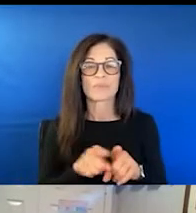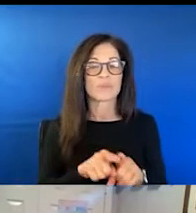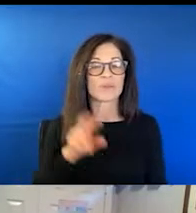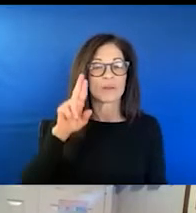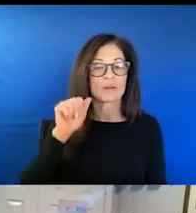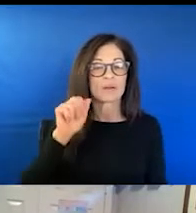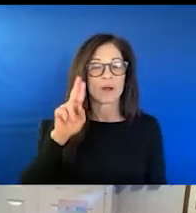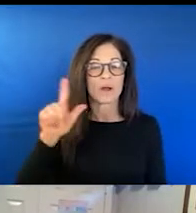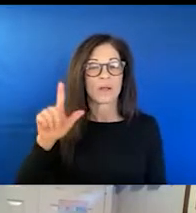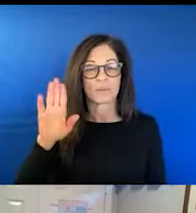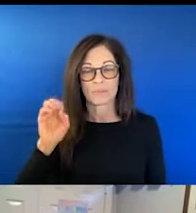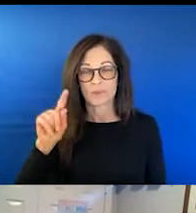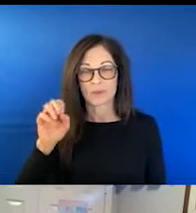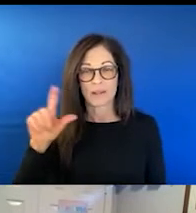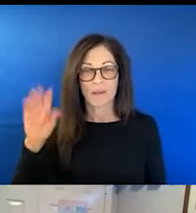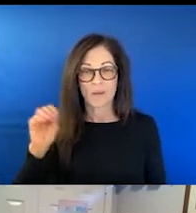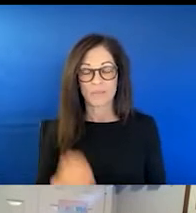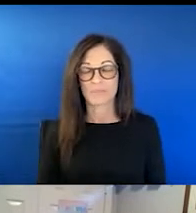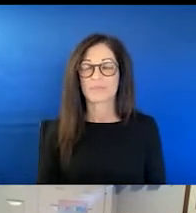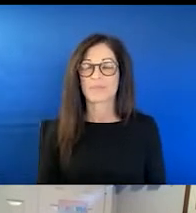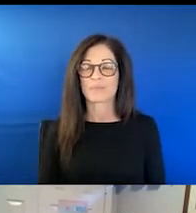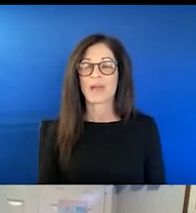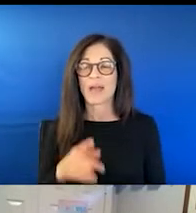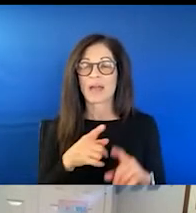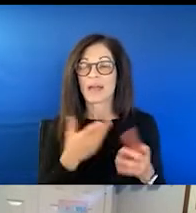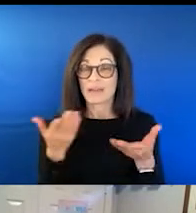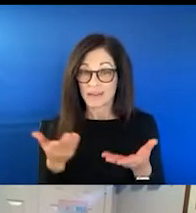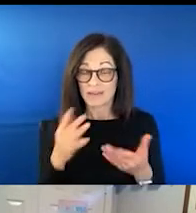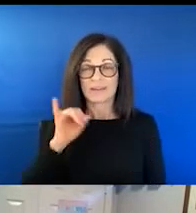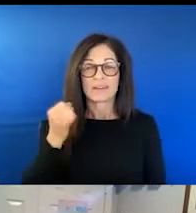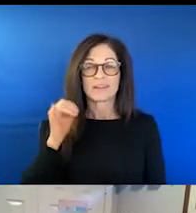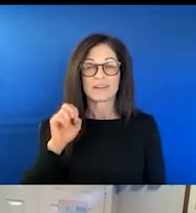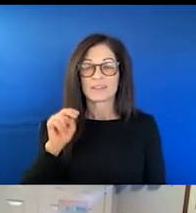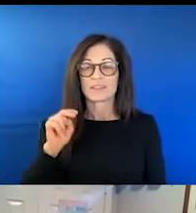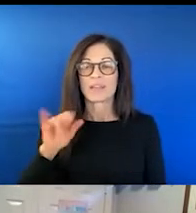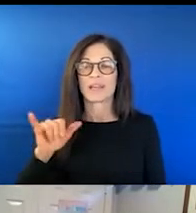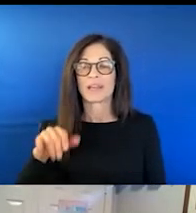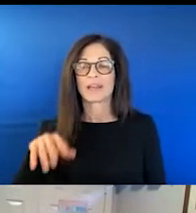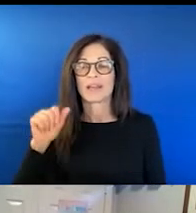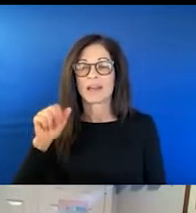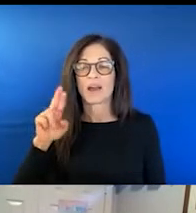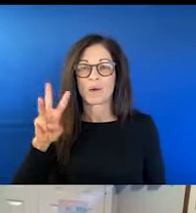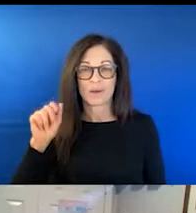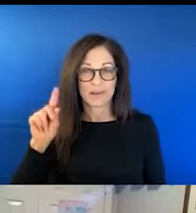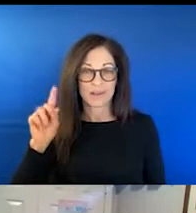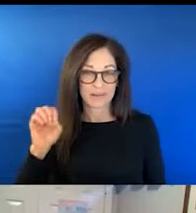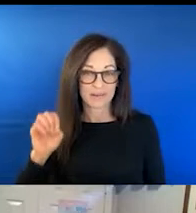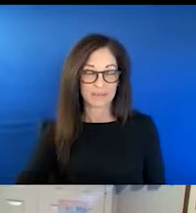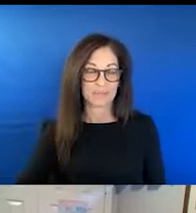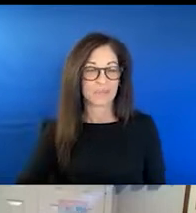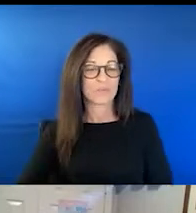Botello and from Jenny Arwade. And I want to make sure